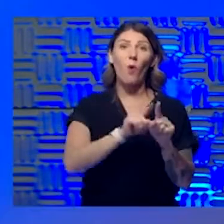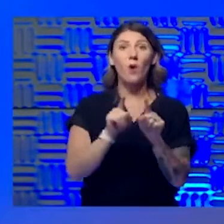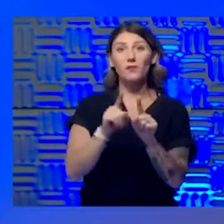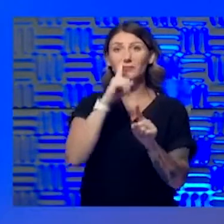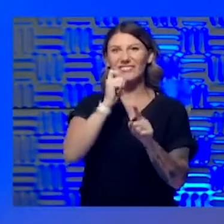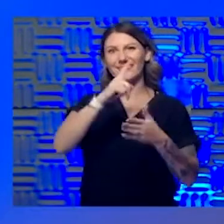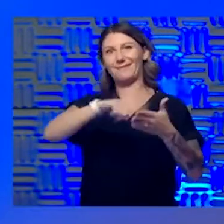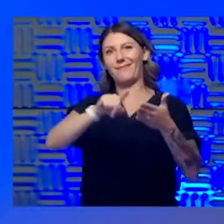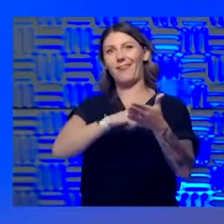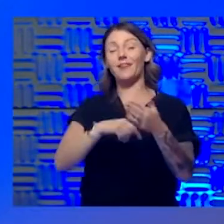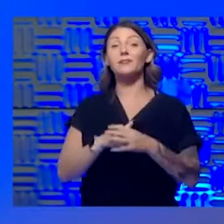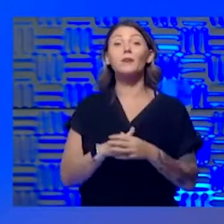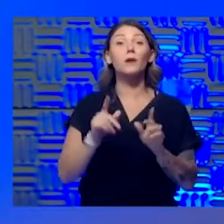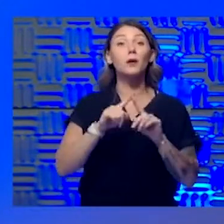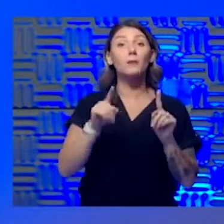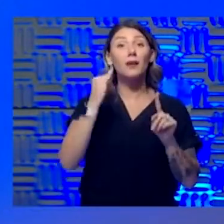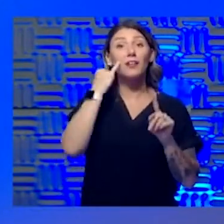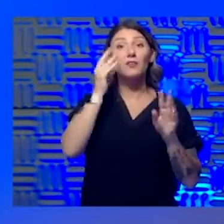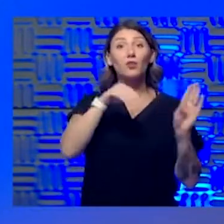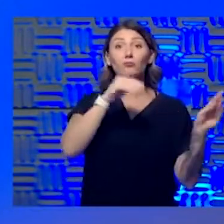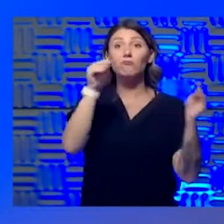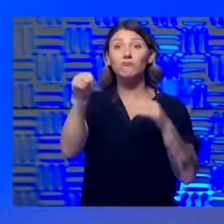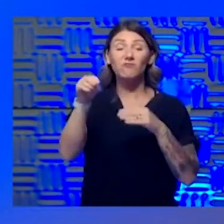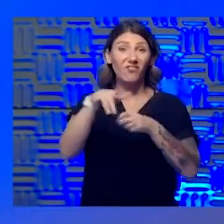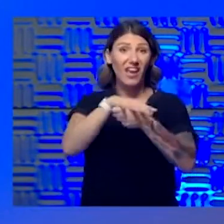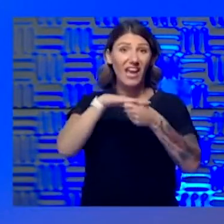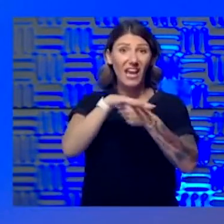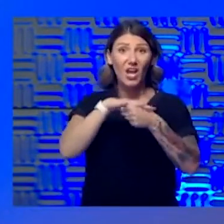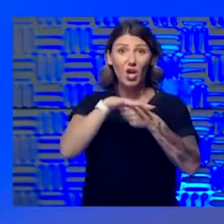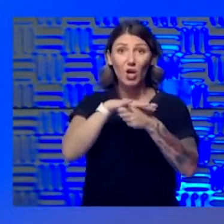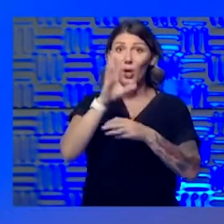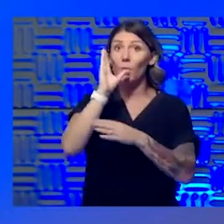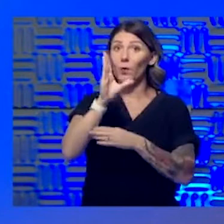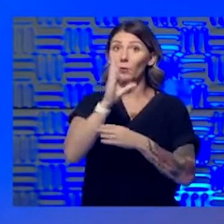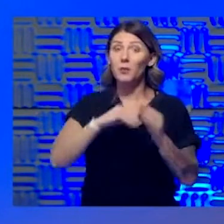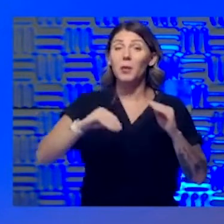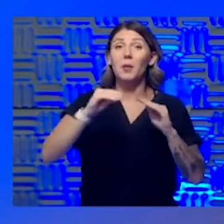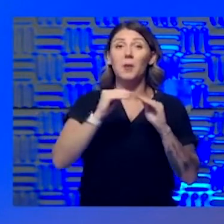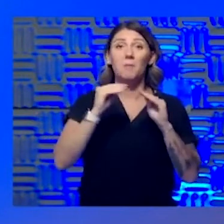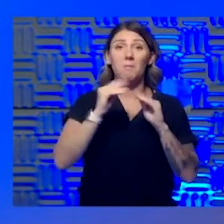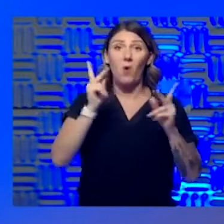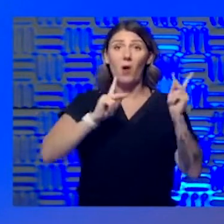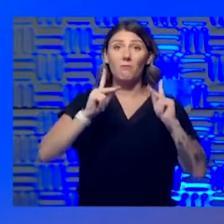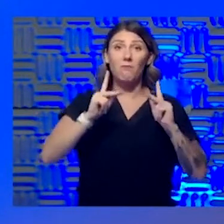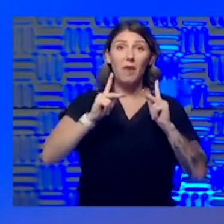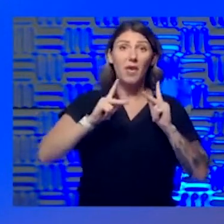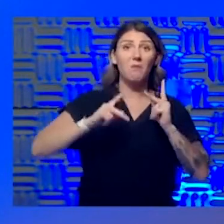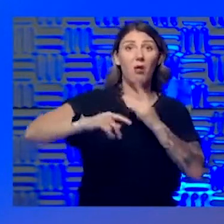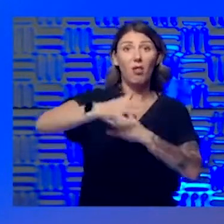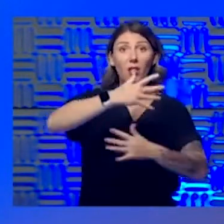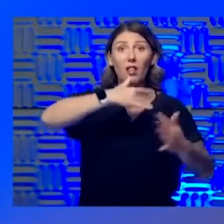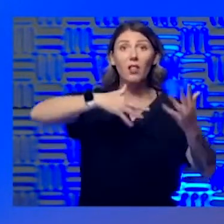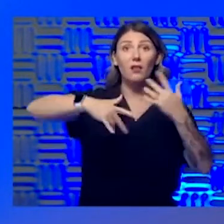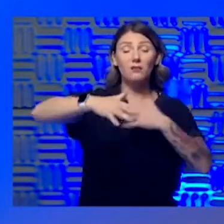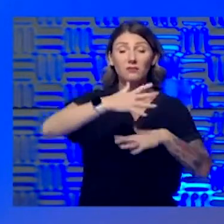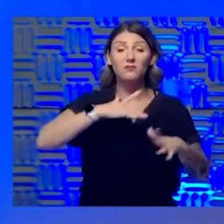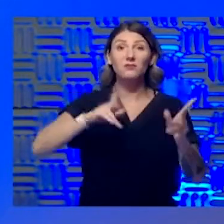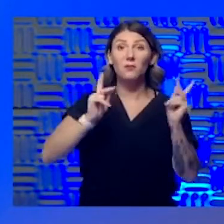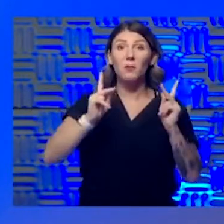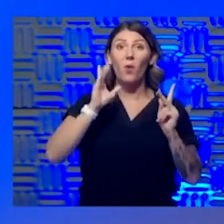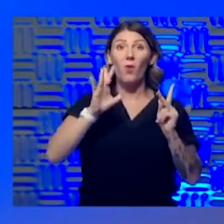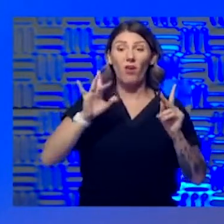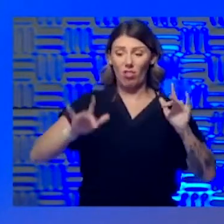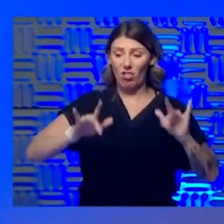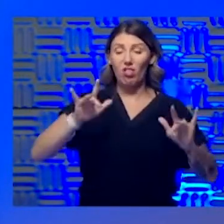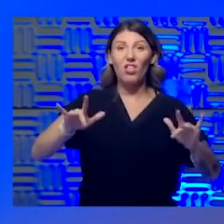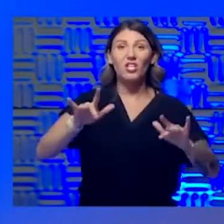are moving into an area where there is going to be much more foot traffic. The high-touch surfaces are going to be touched even more because